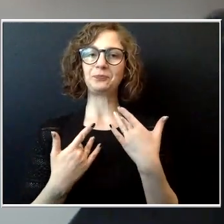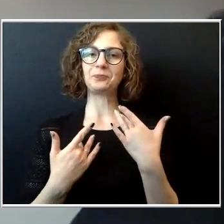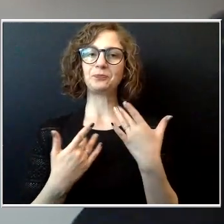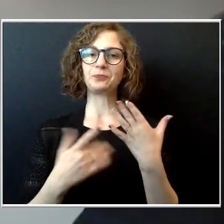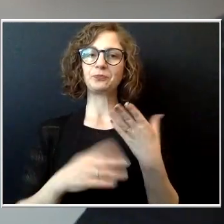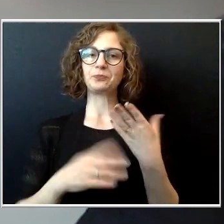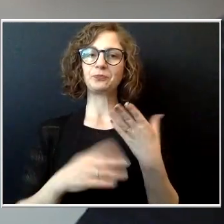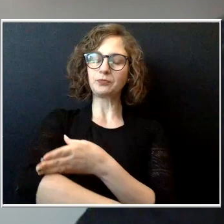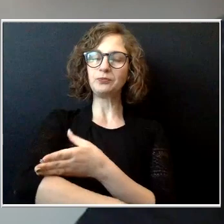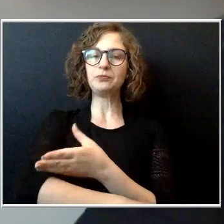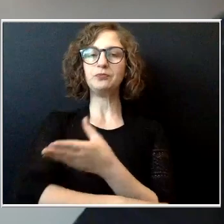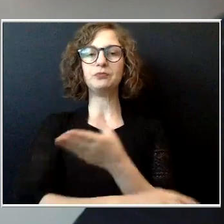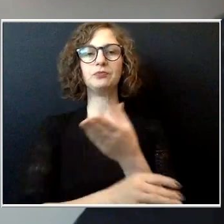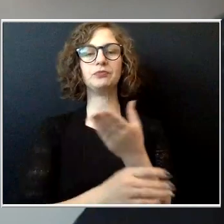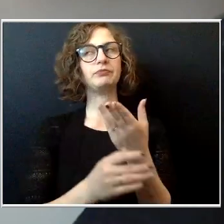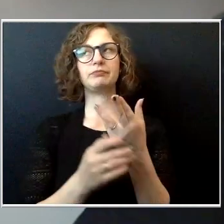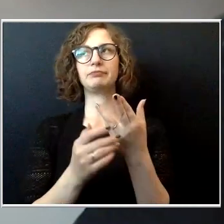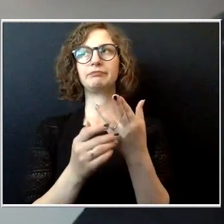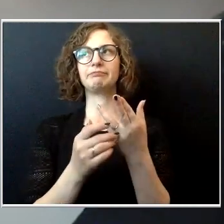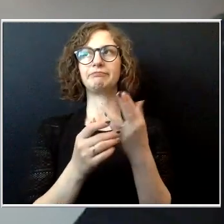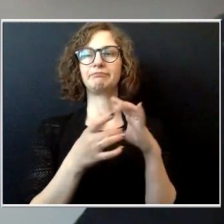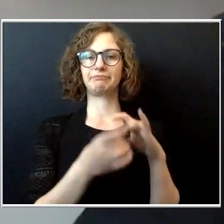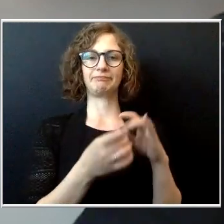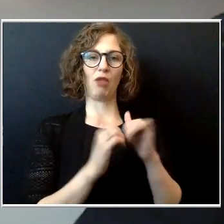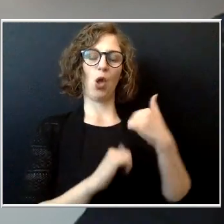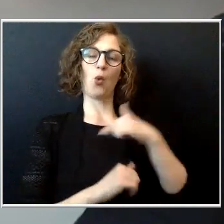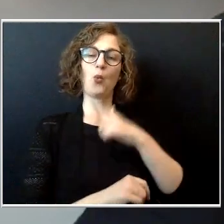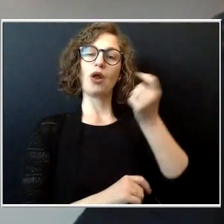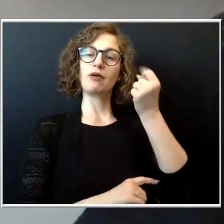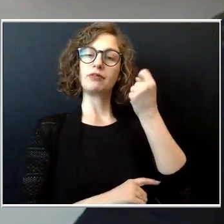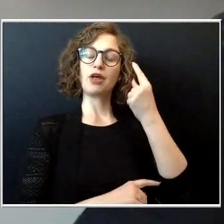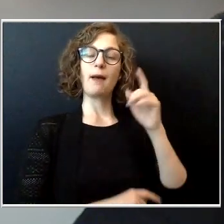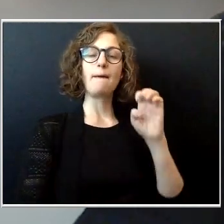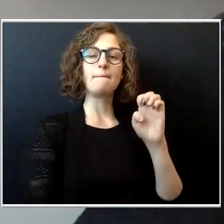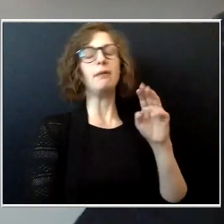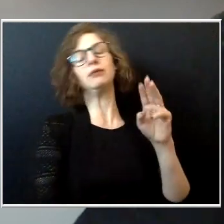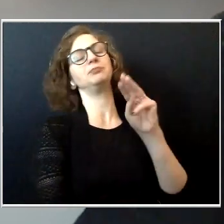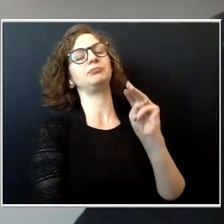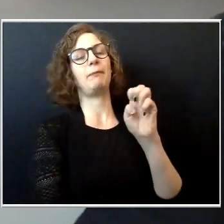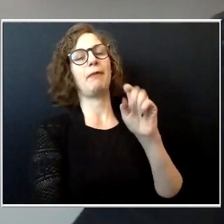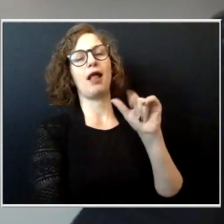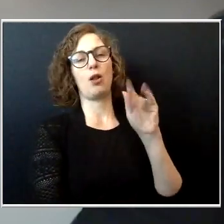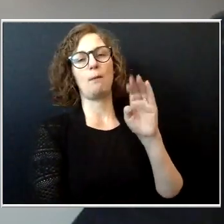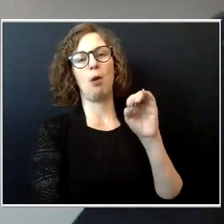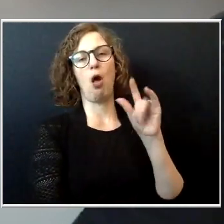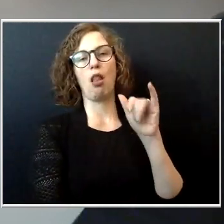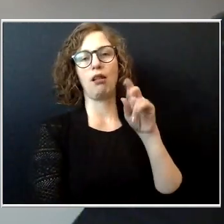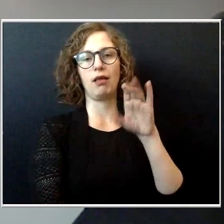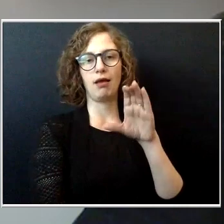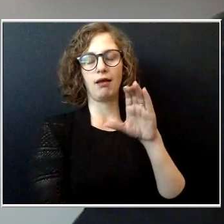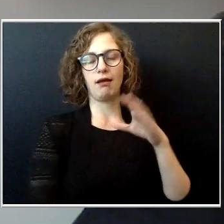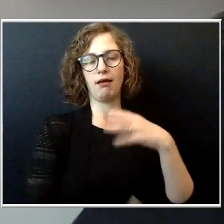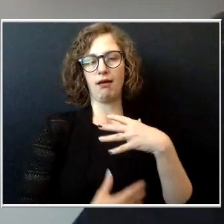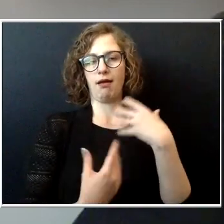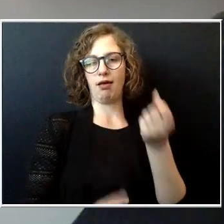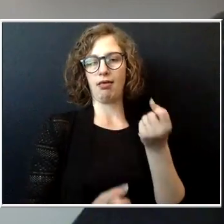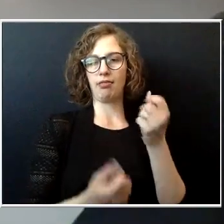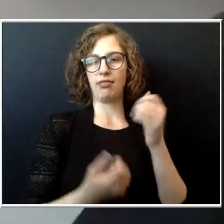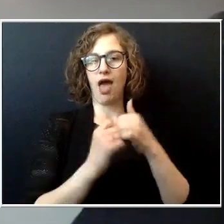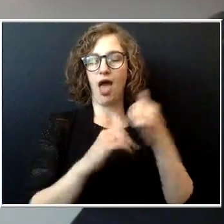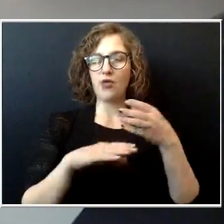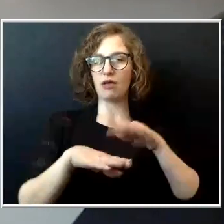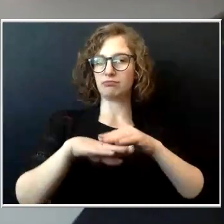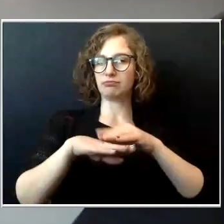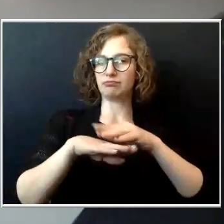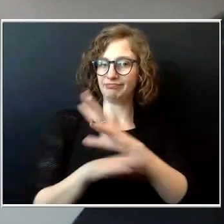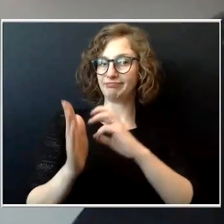regards to our understanding of how metabolic health is influencing cancer risk and progression. There's also some interesting